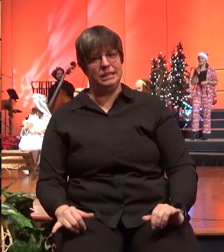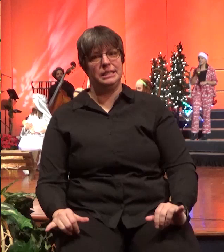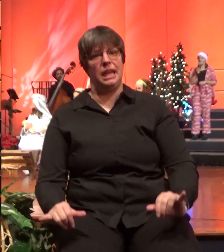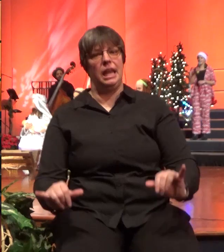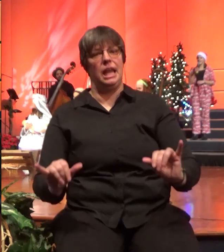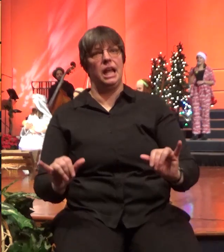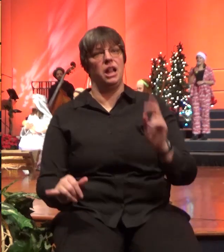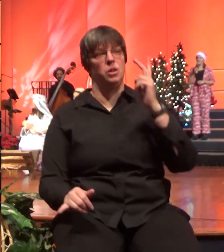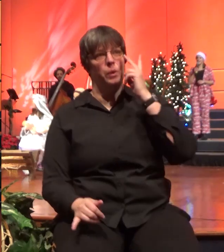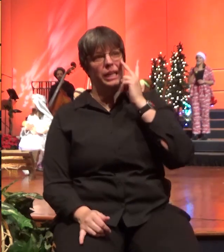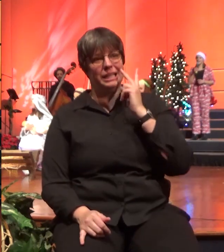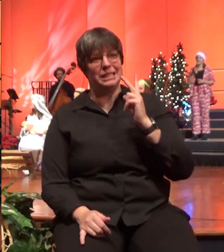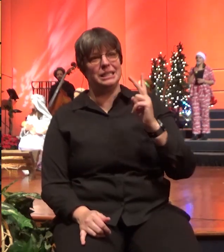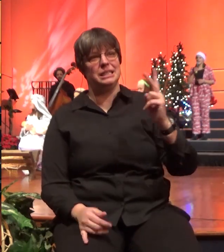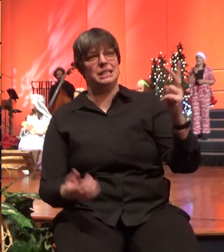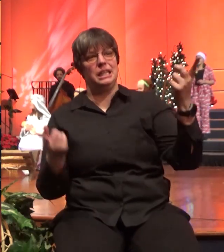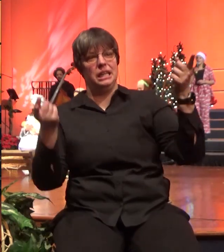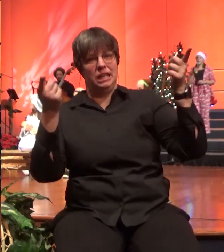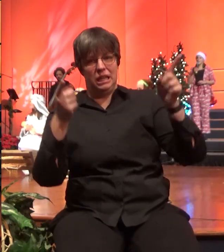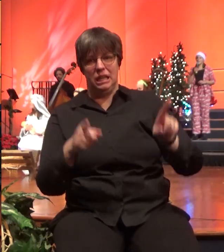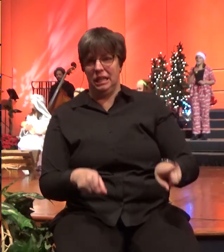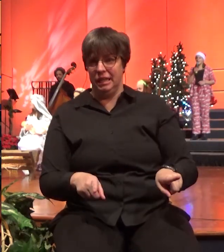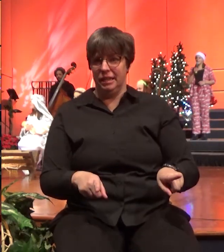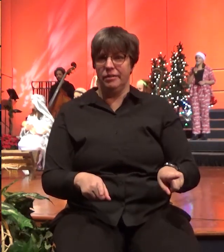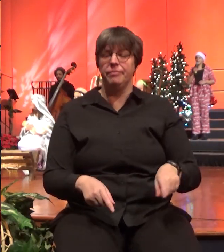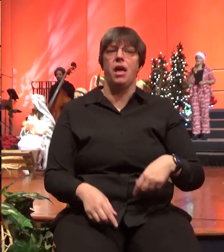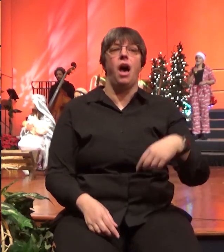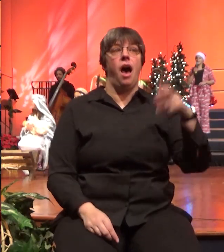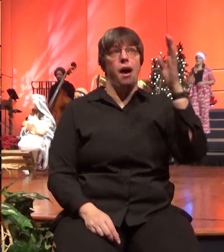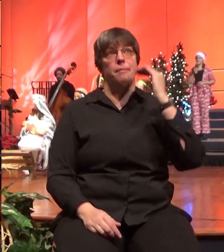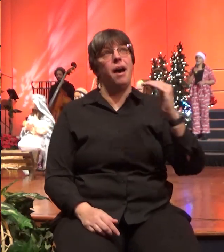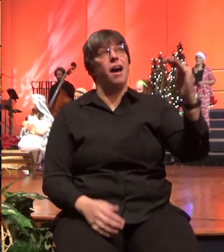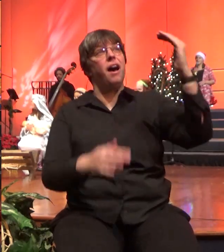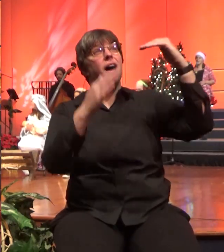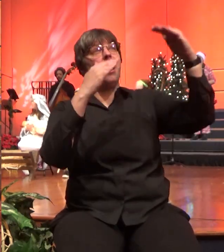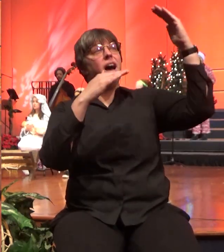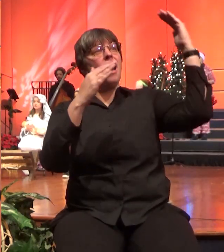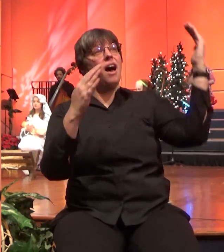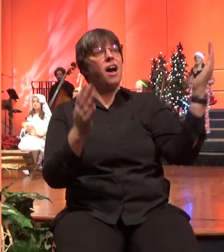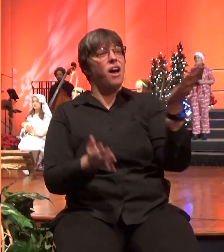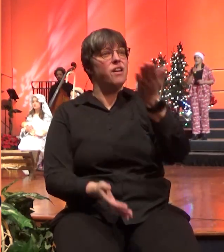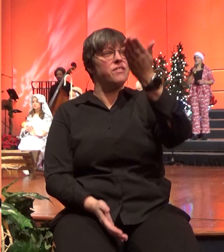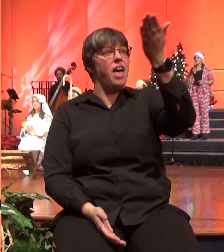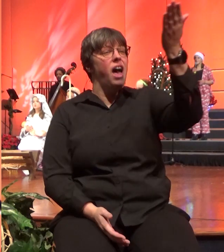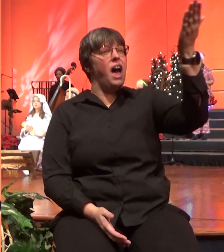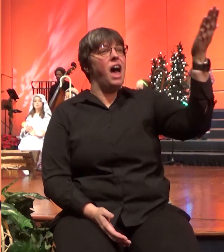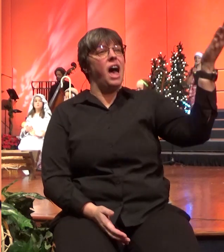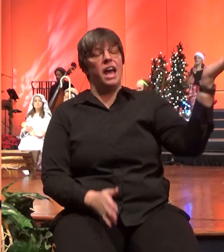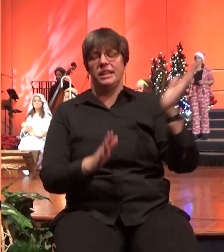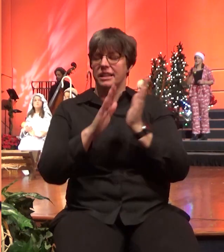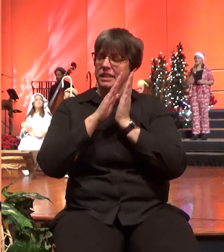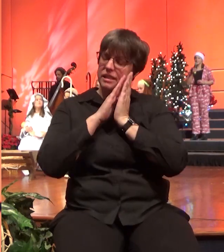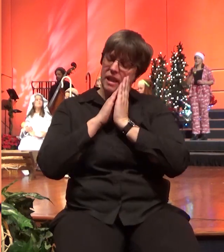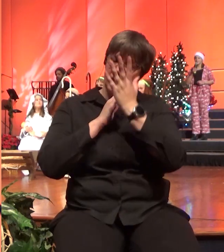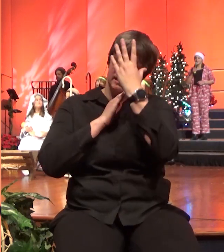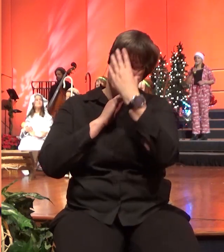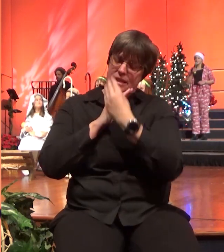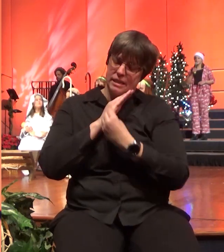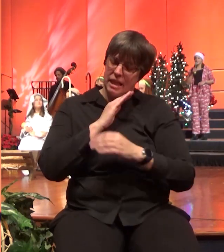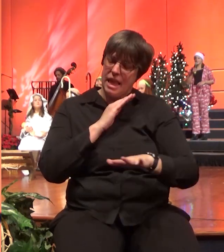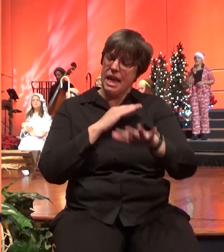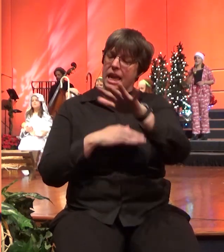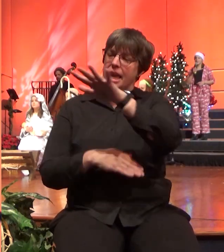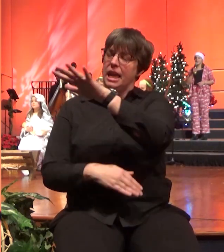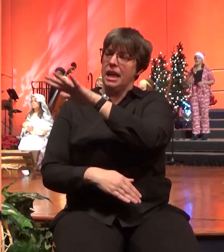thee lie. Above thy deep and dreamless sleep,